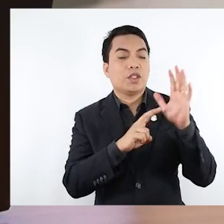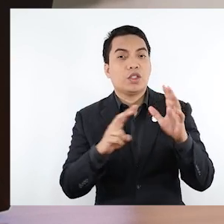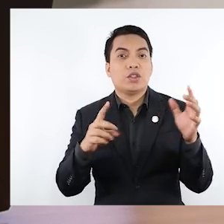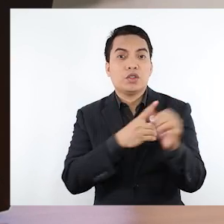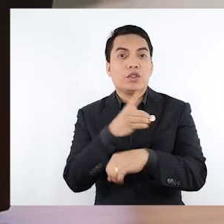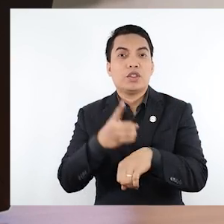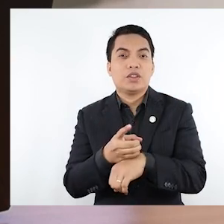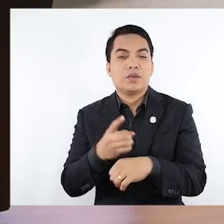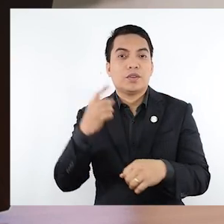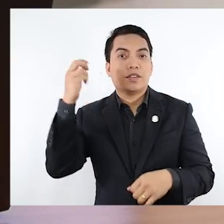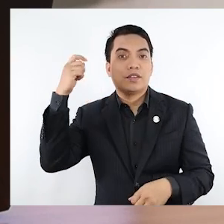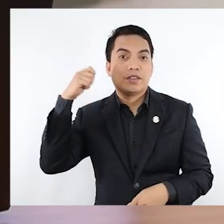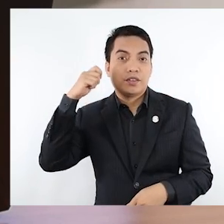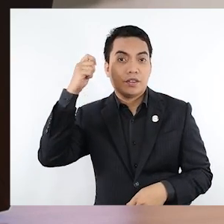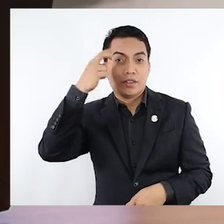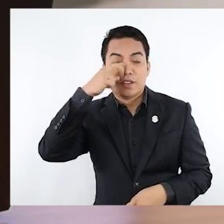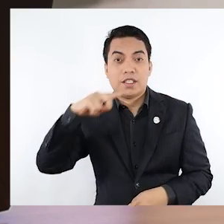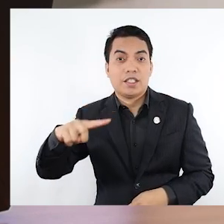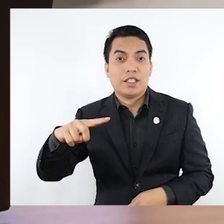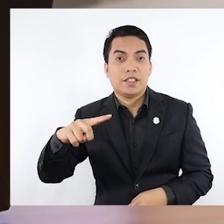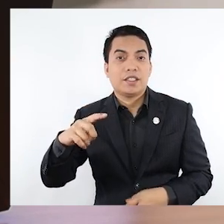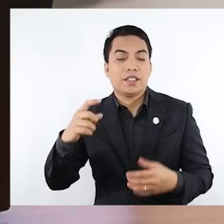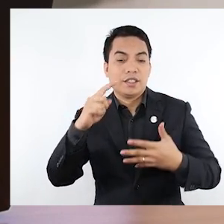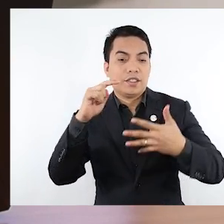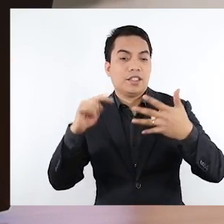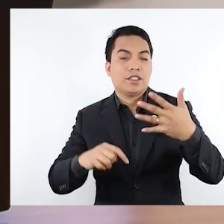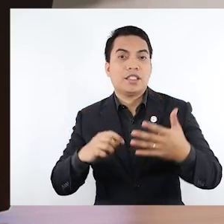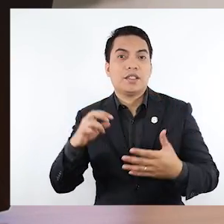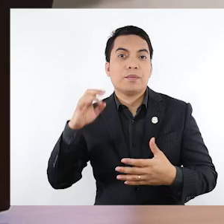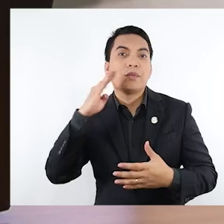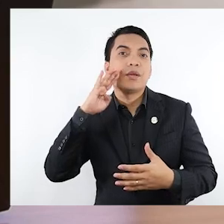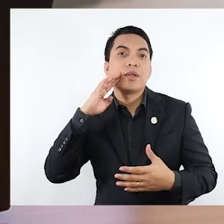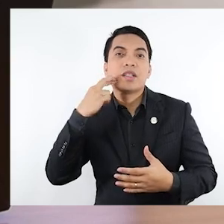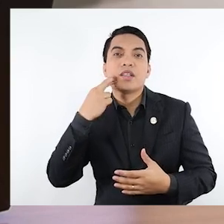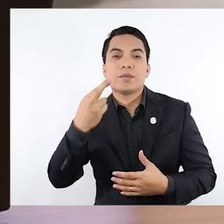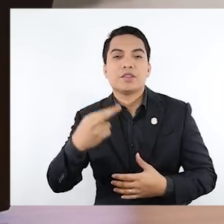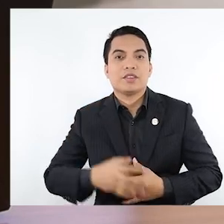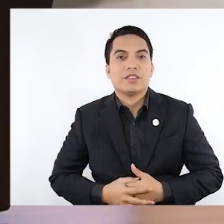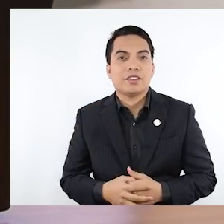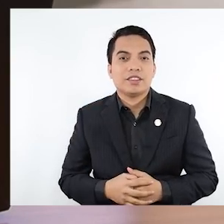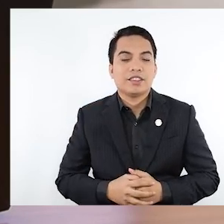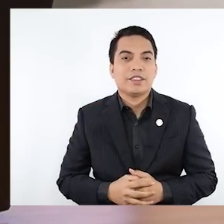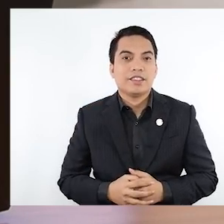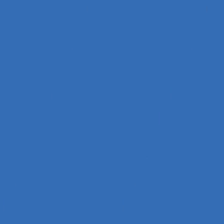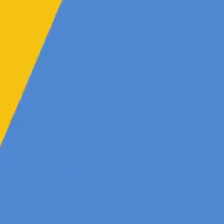district of Thailand. More details from Sister Bea Bianca Manalo.